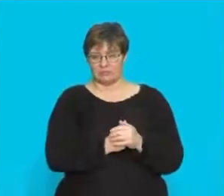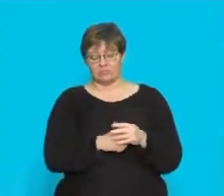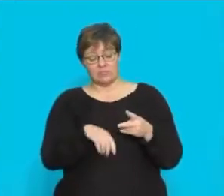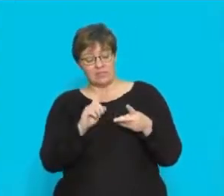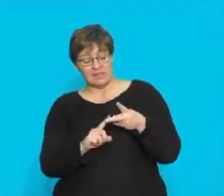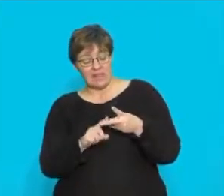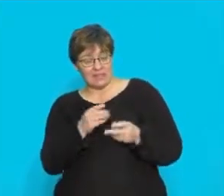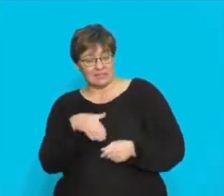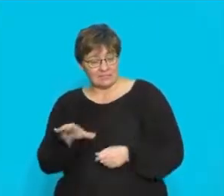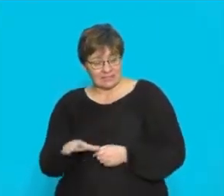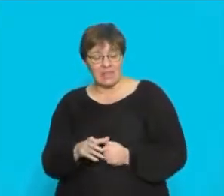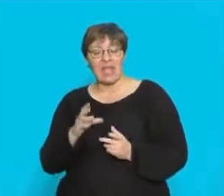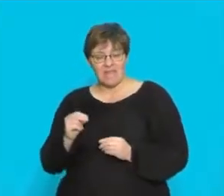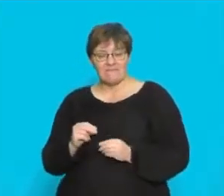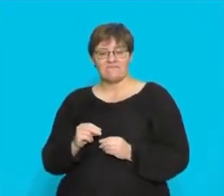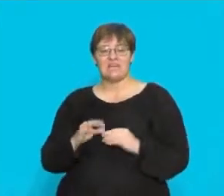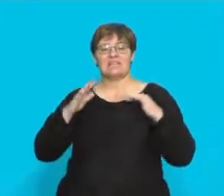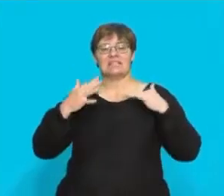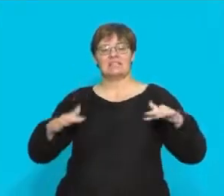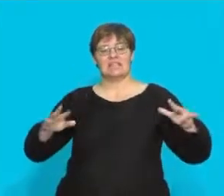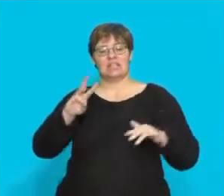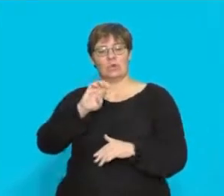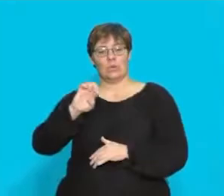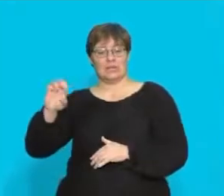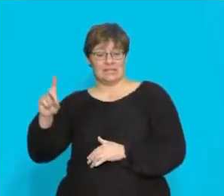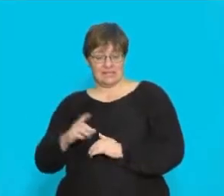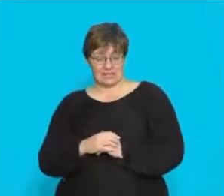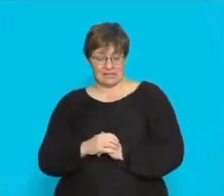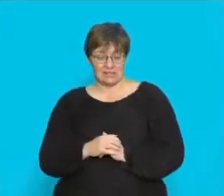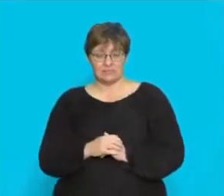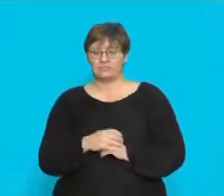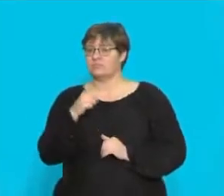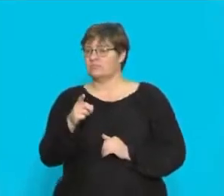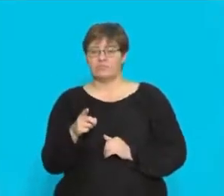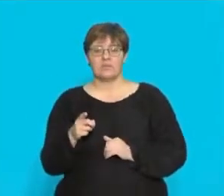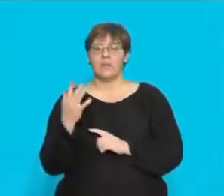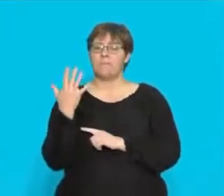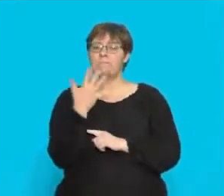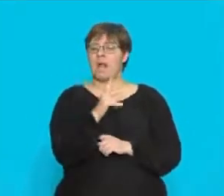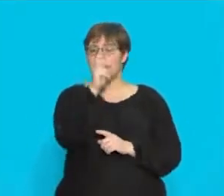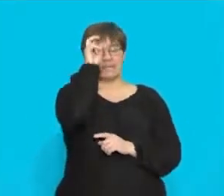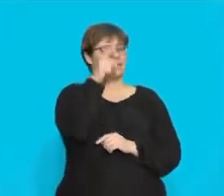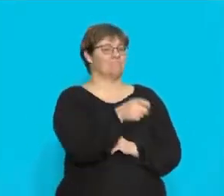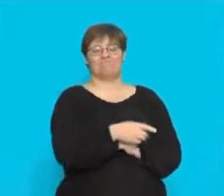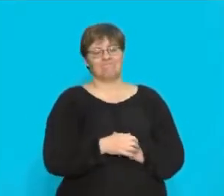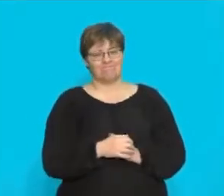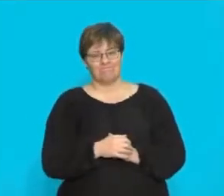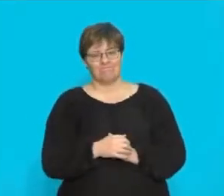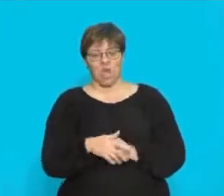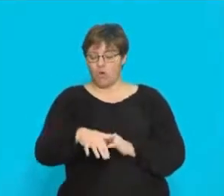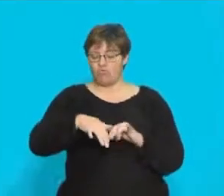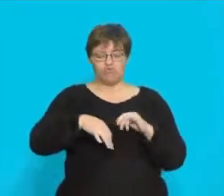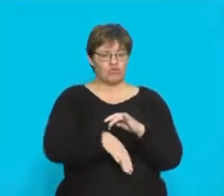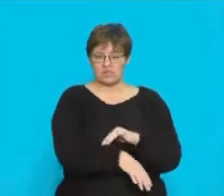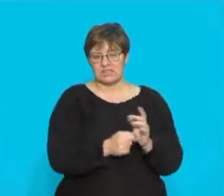on the other hand, we've got seaweed. Now, seaweed, as I said to you, are not part of the plant kingdom, guys. They don't have